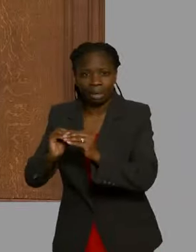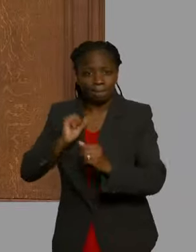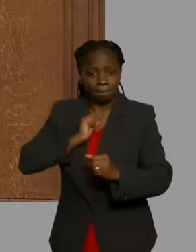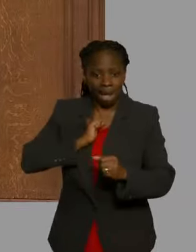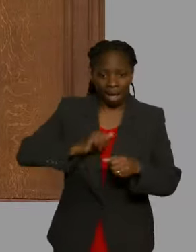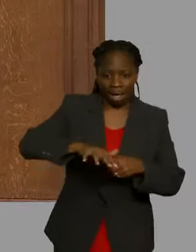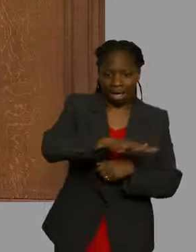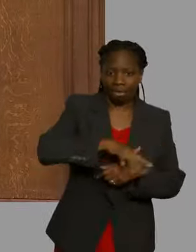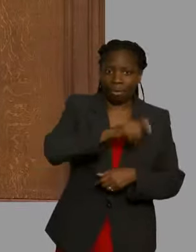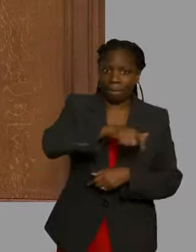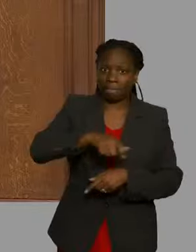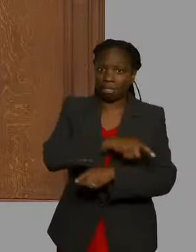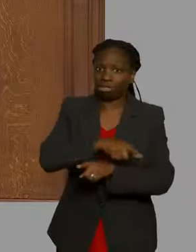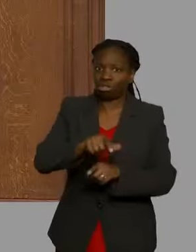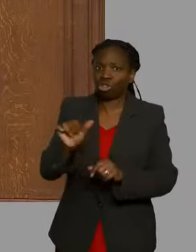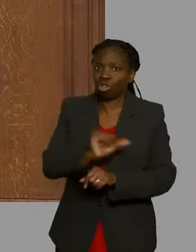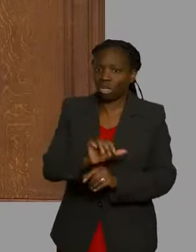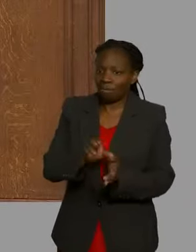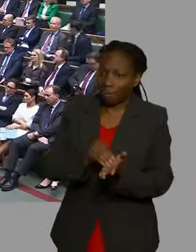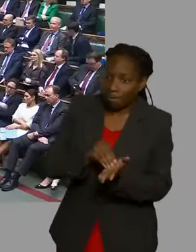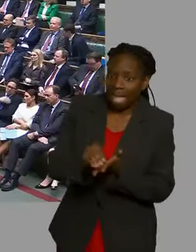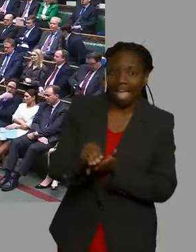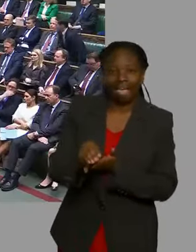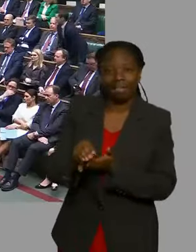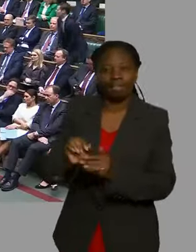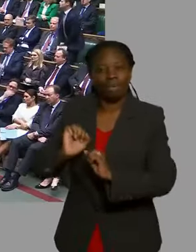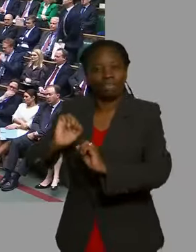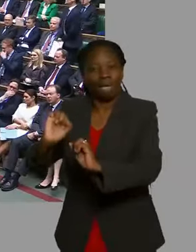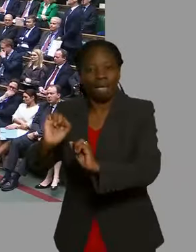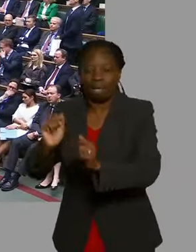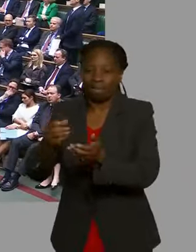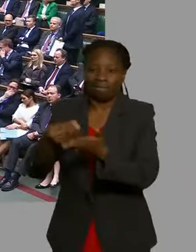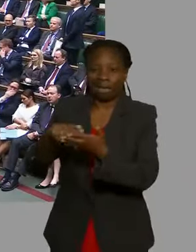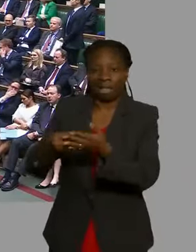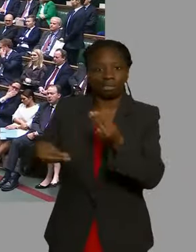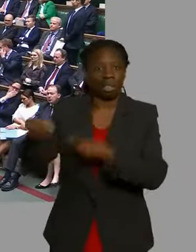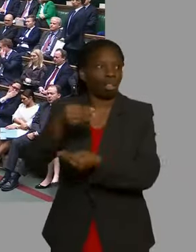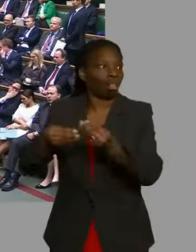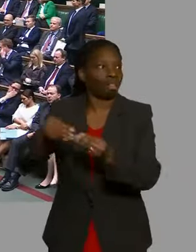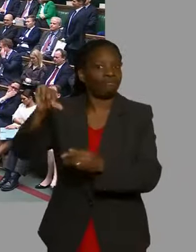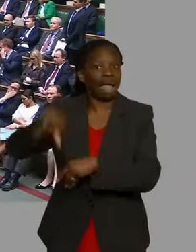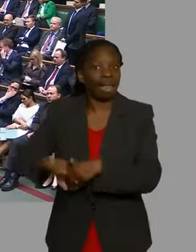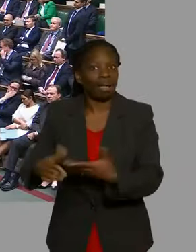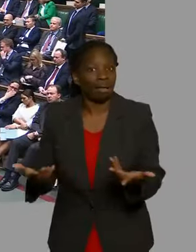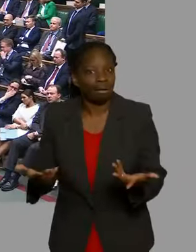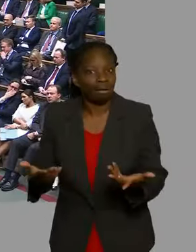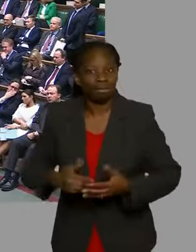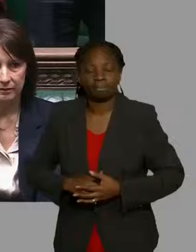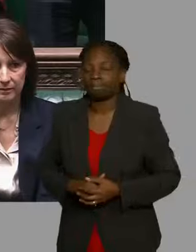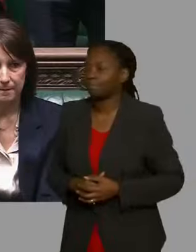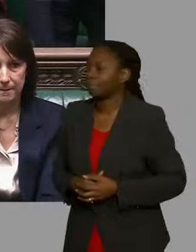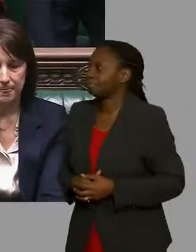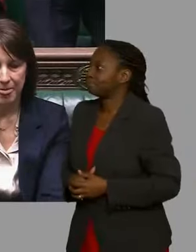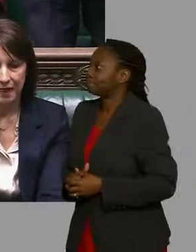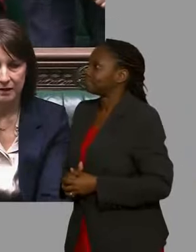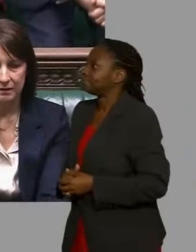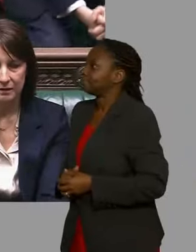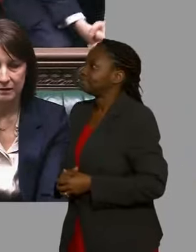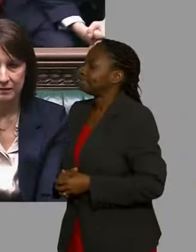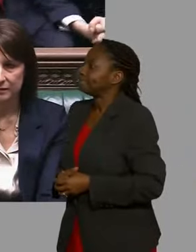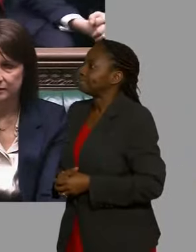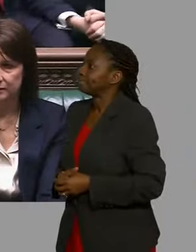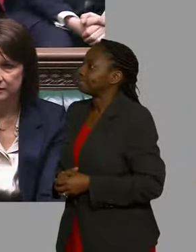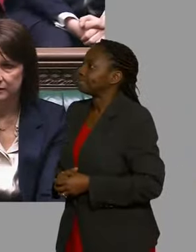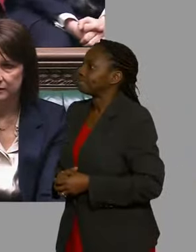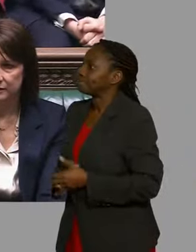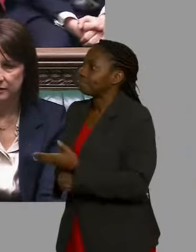financial control and political failure locally? Well, thank you for raising this issue on behalf of his constituents. We